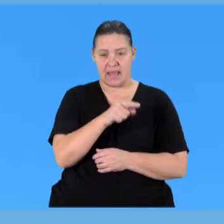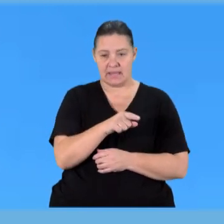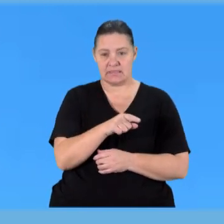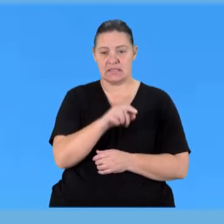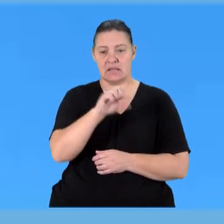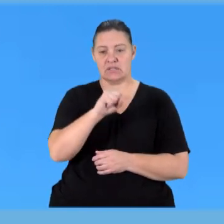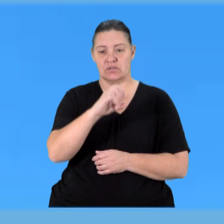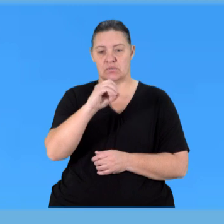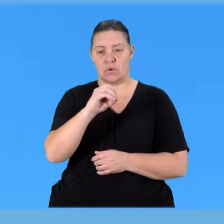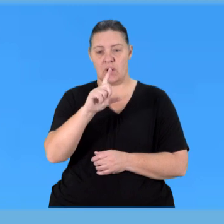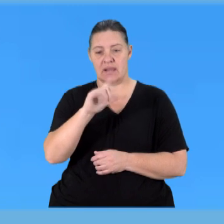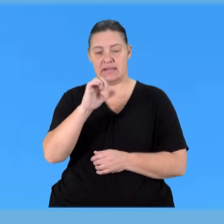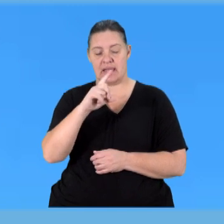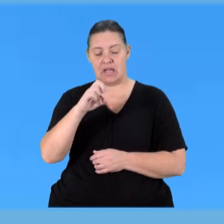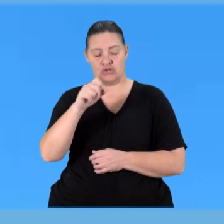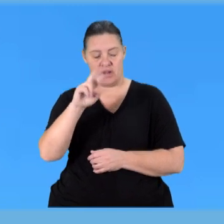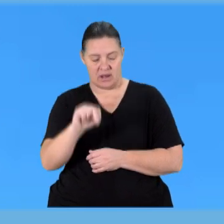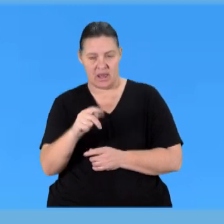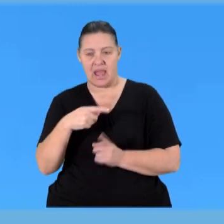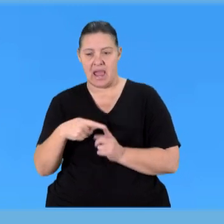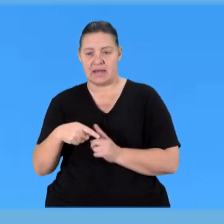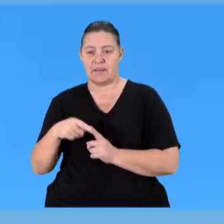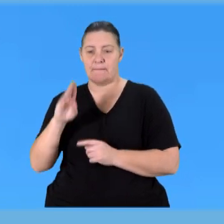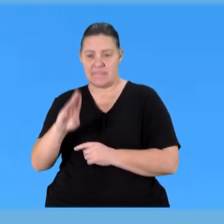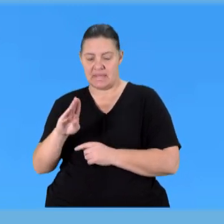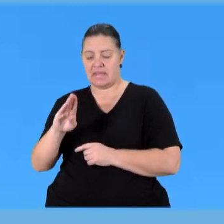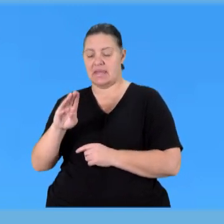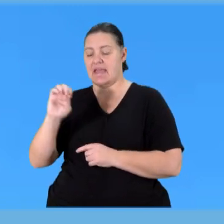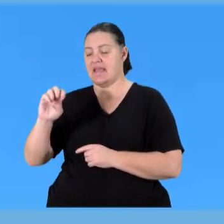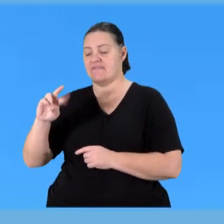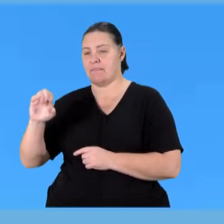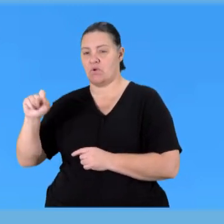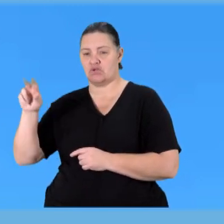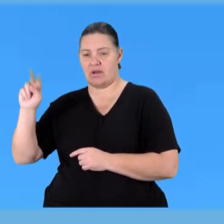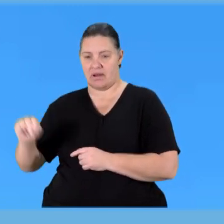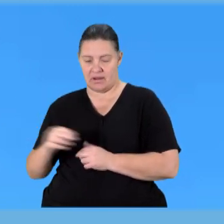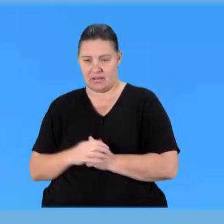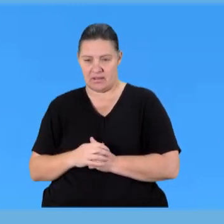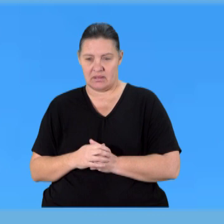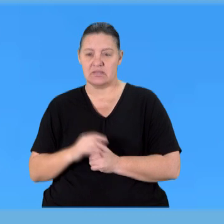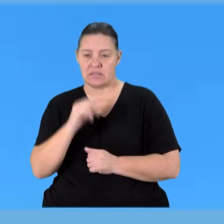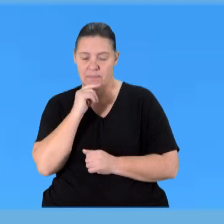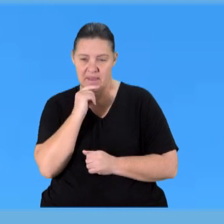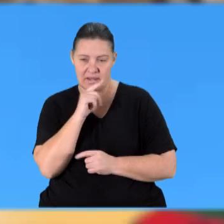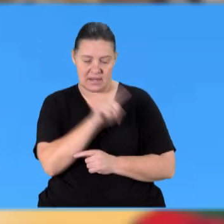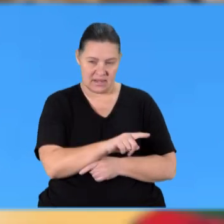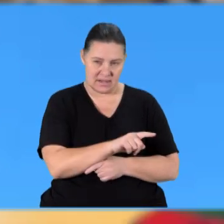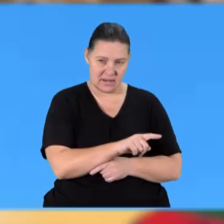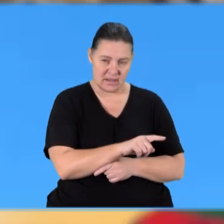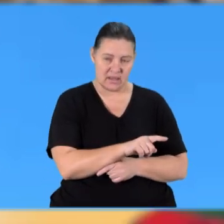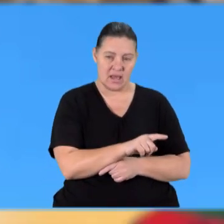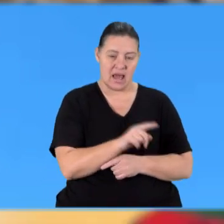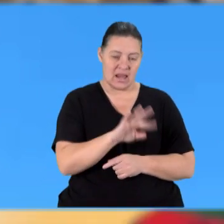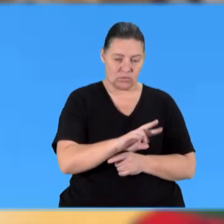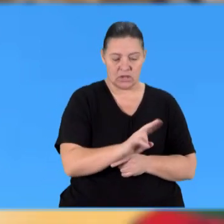A is solidification and B is evaporation. So we need to know that solidification, that's when now a